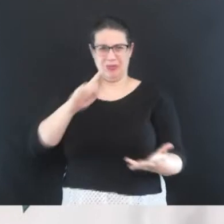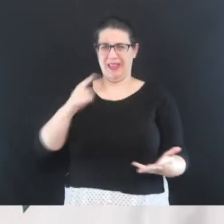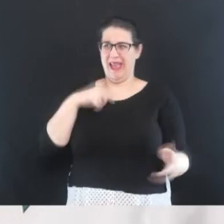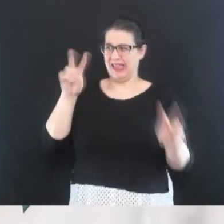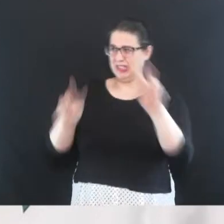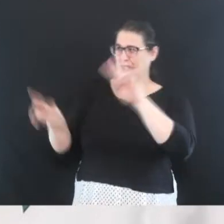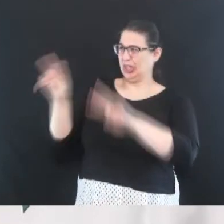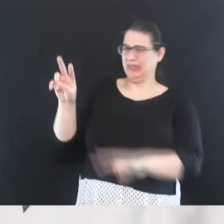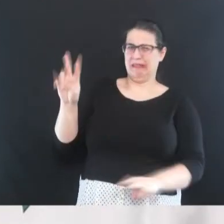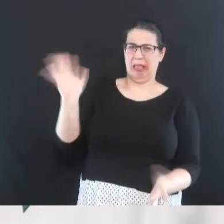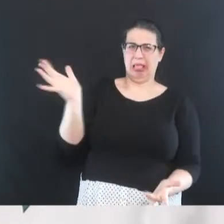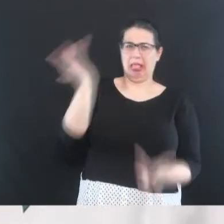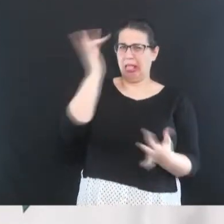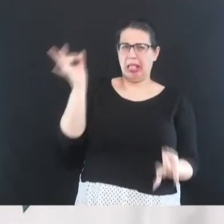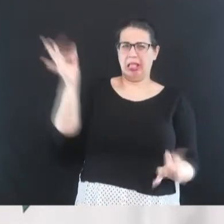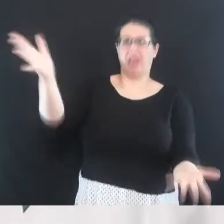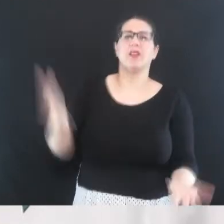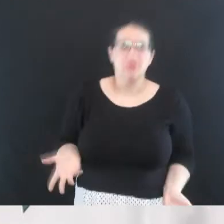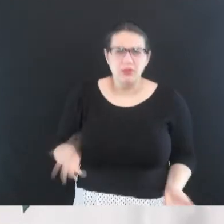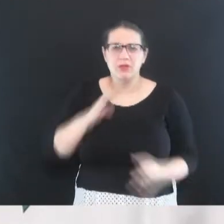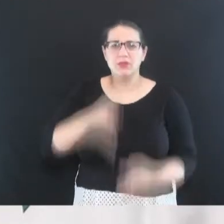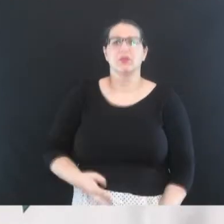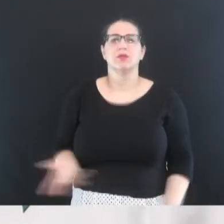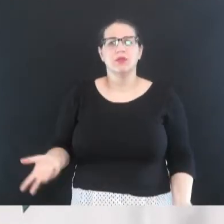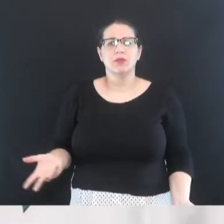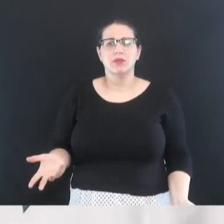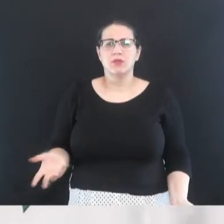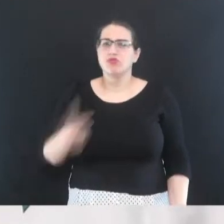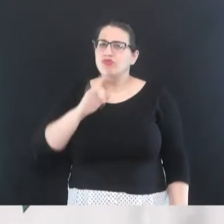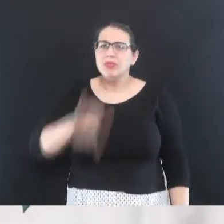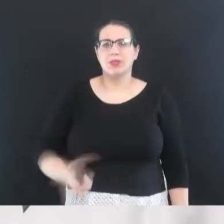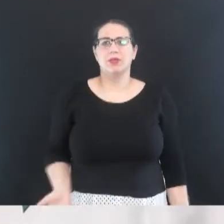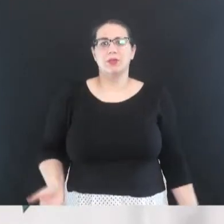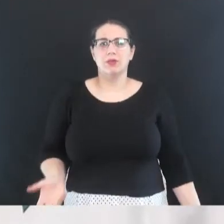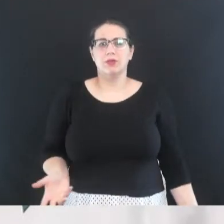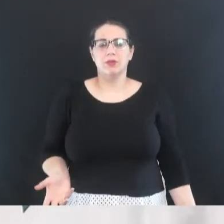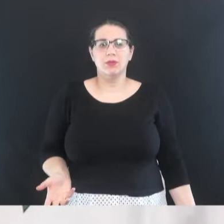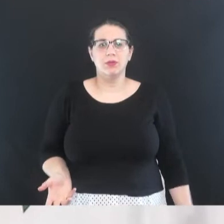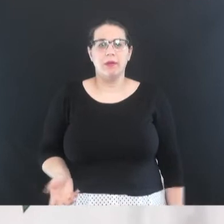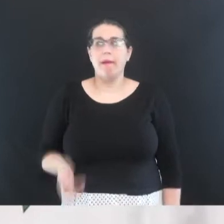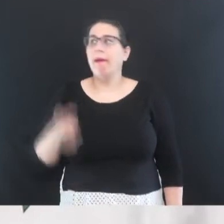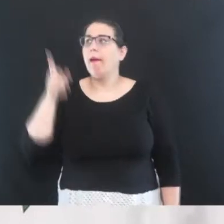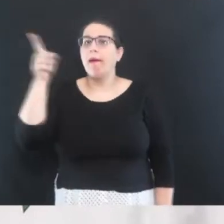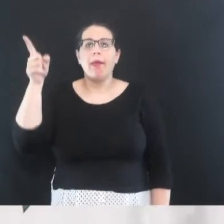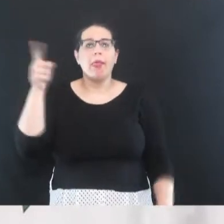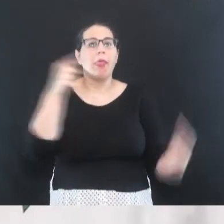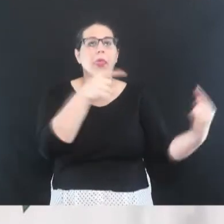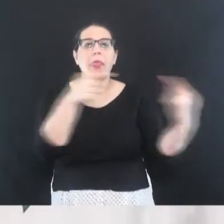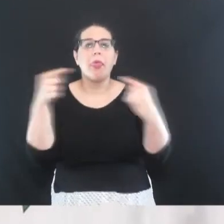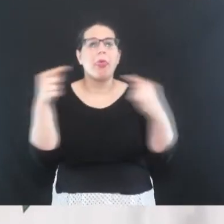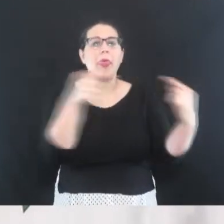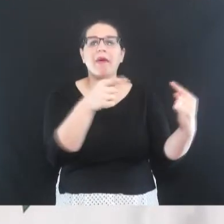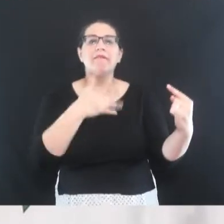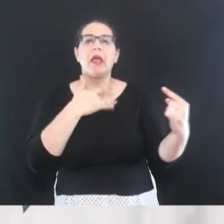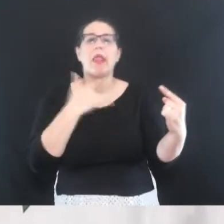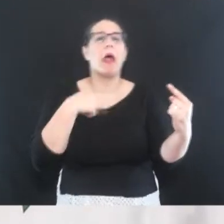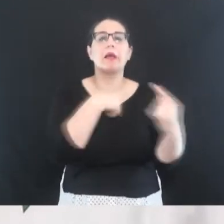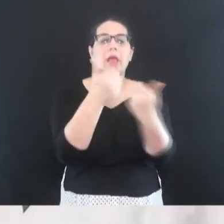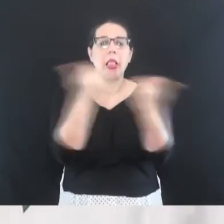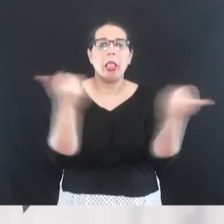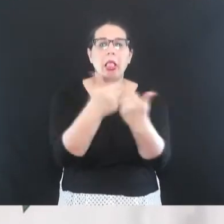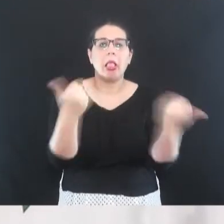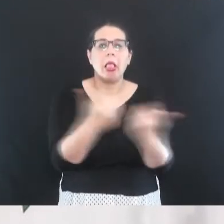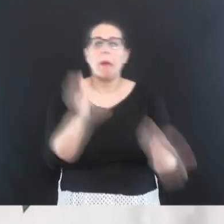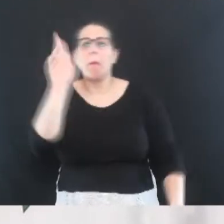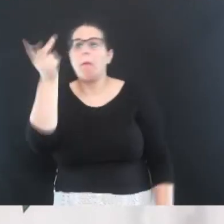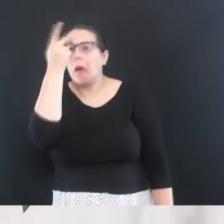sick. That's all there is to it. You know, all they do is divide us, and absolutely it's just politics